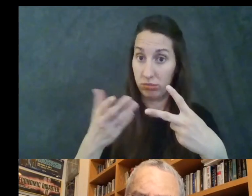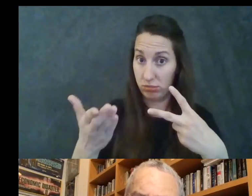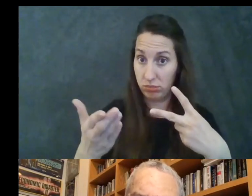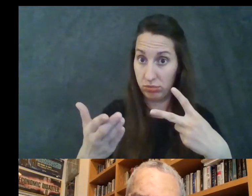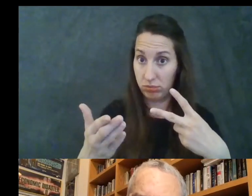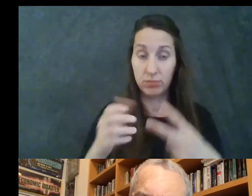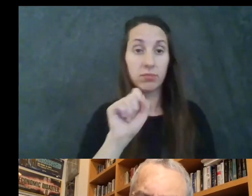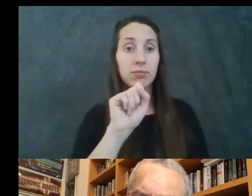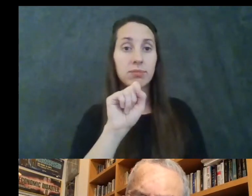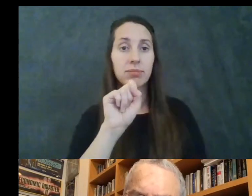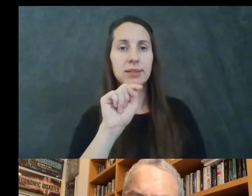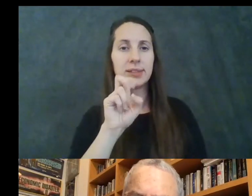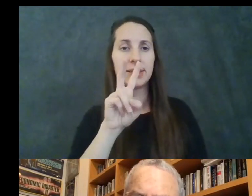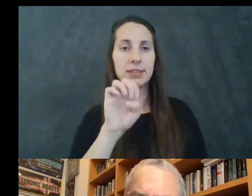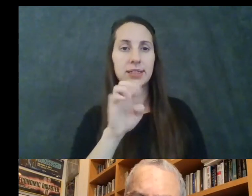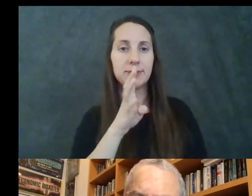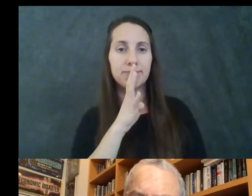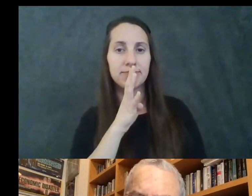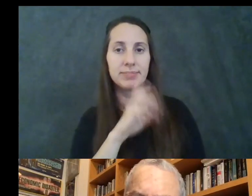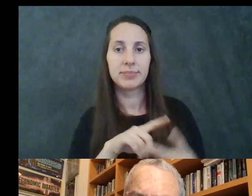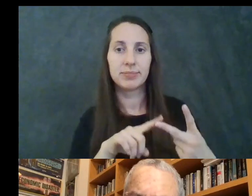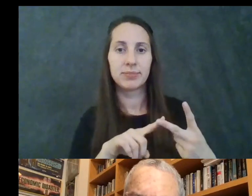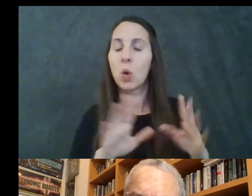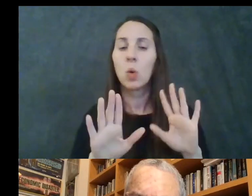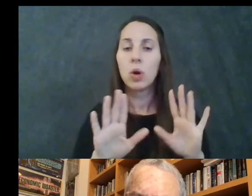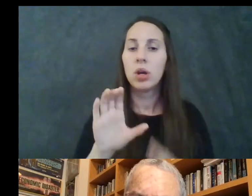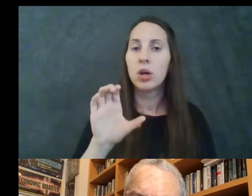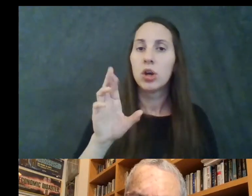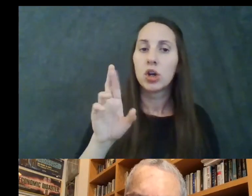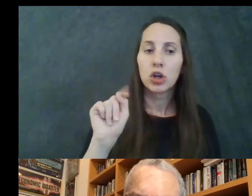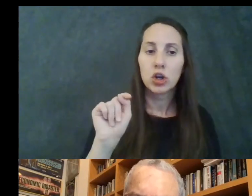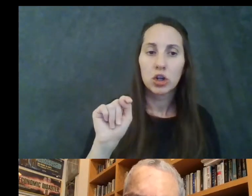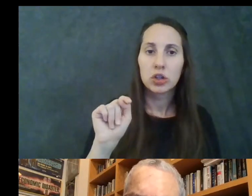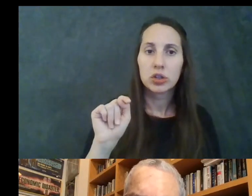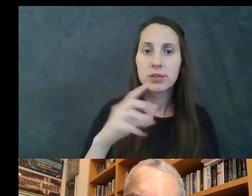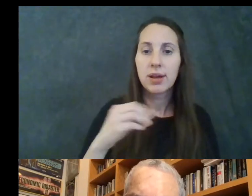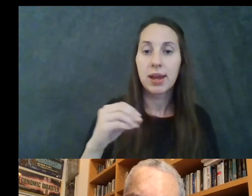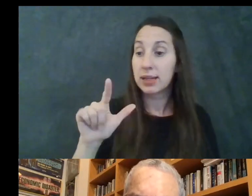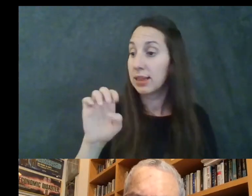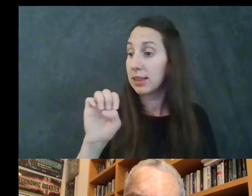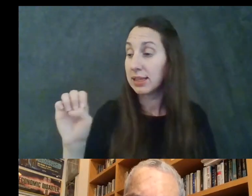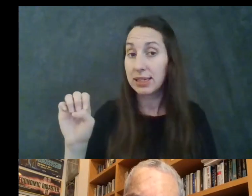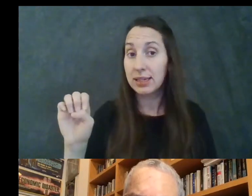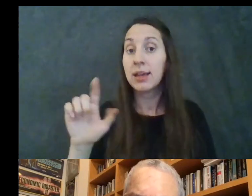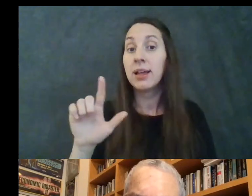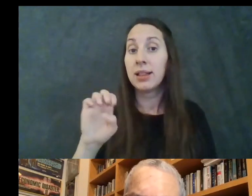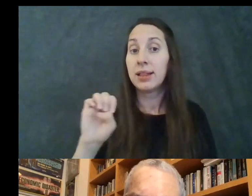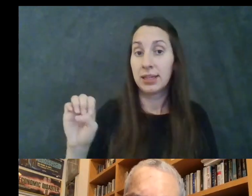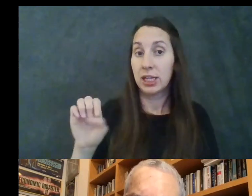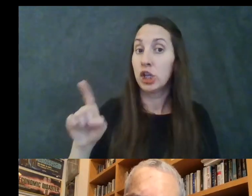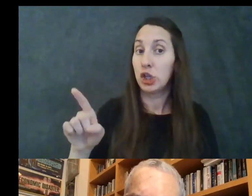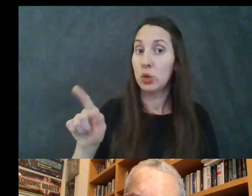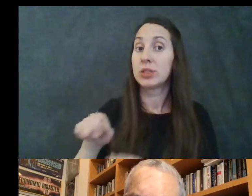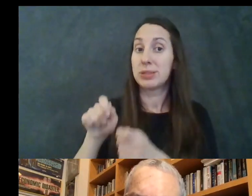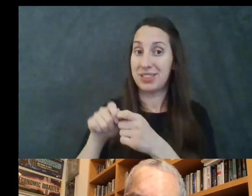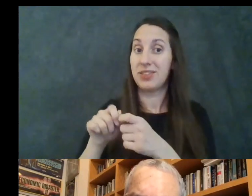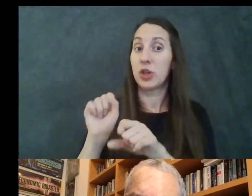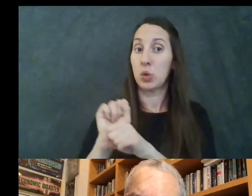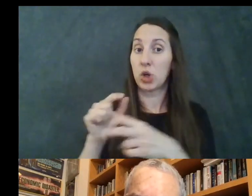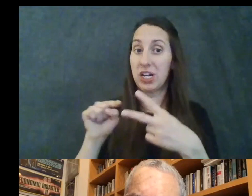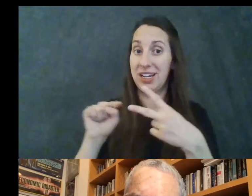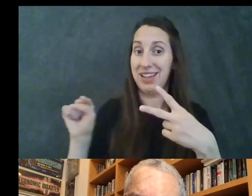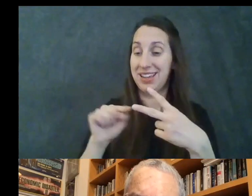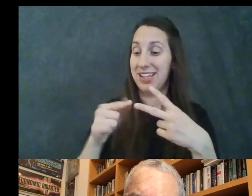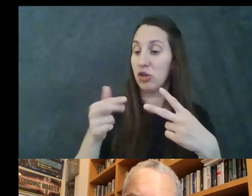Well, I was going to say, so I'd say Kurt and Lee. Lee, especially, you are working in the grassroots. What are some of